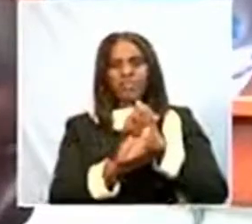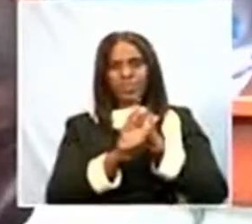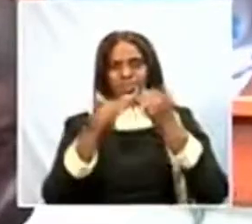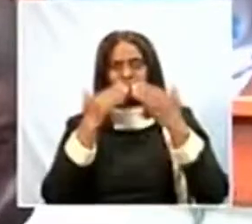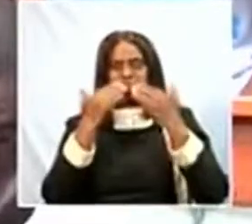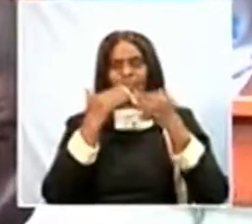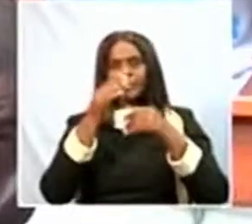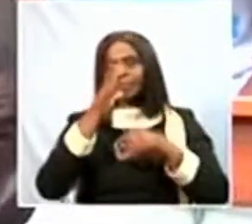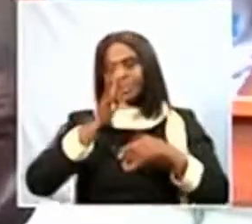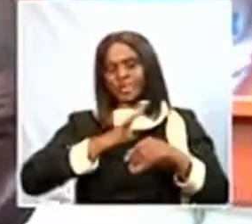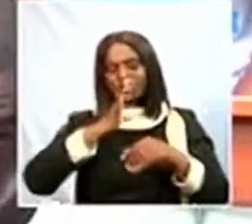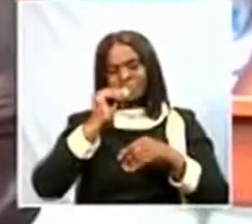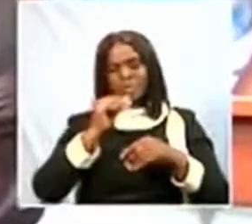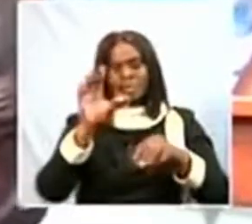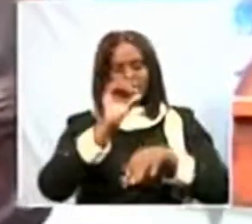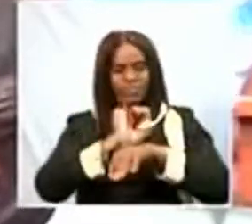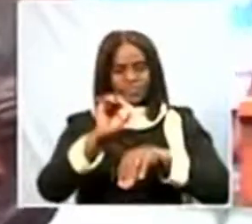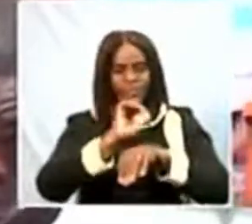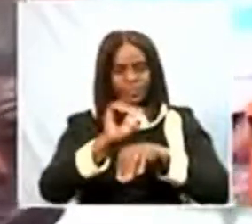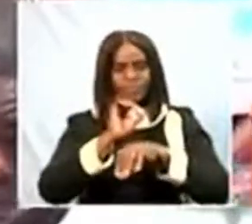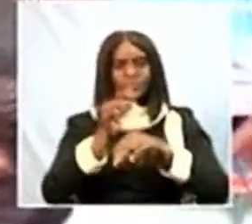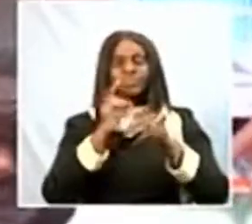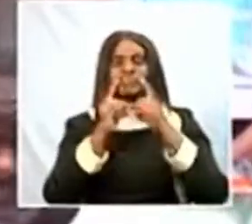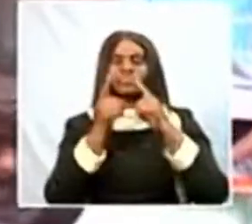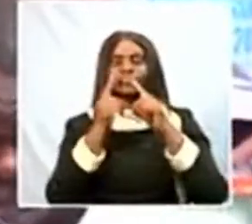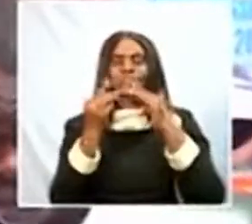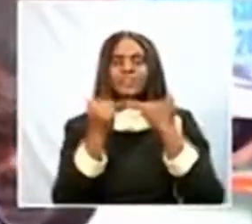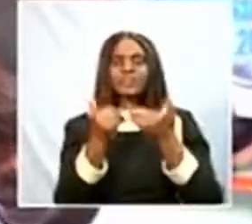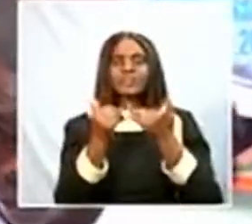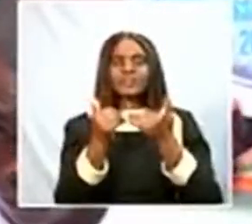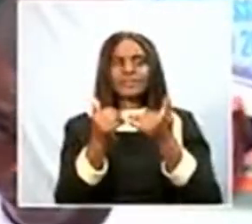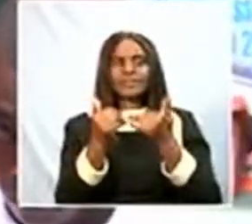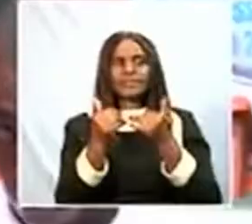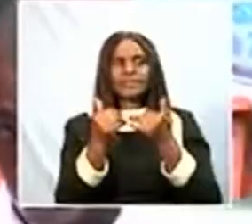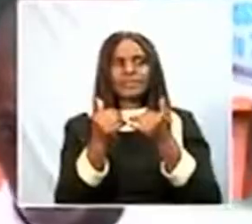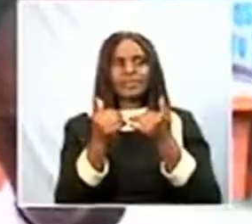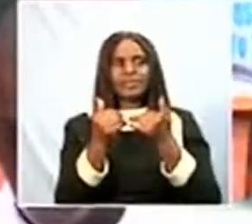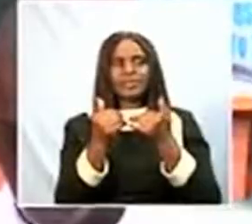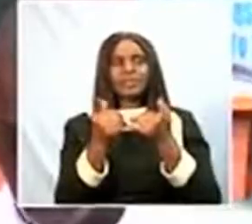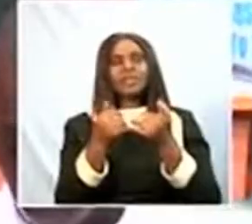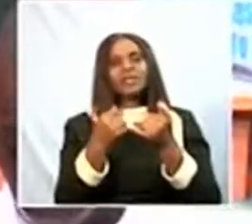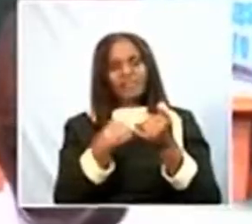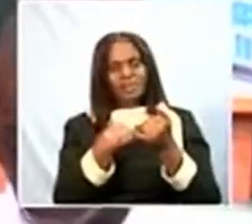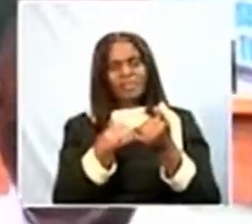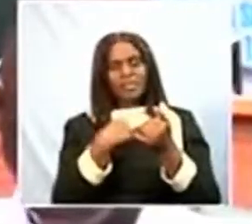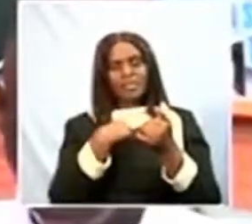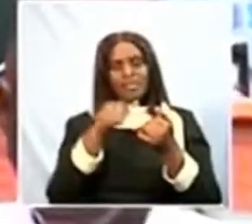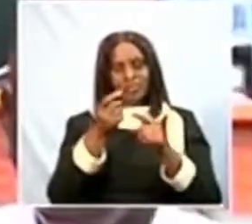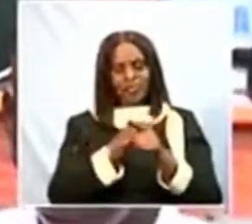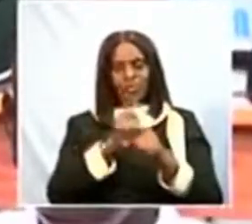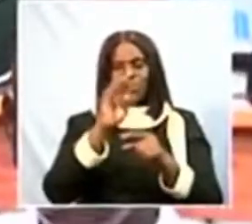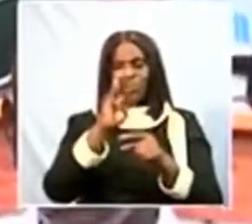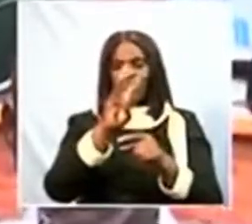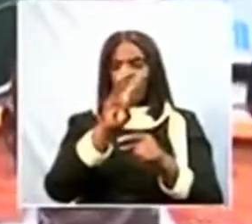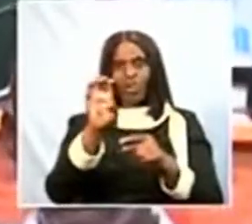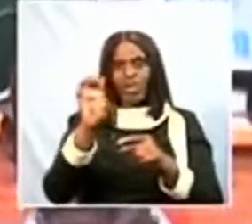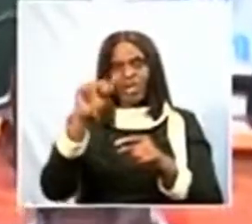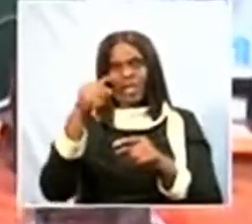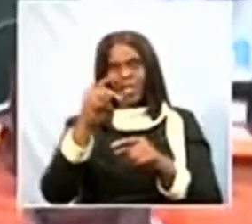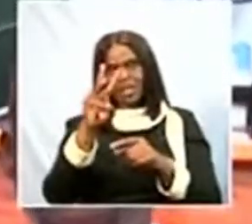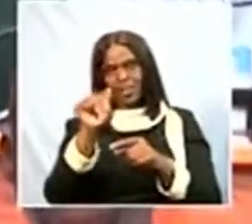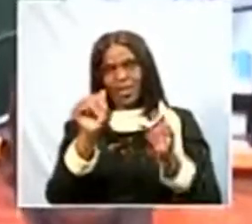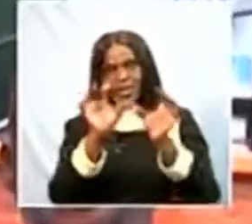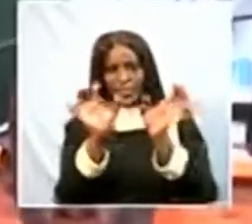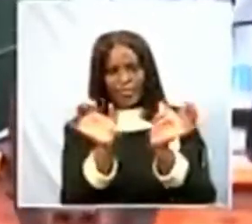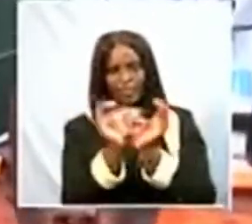Thank you, Madam Speaker, for giving me the privilege to speak. My name is Nathan Kafue, representing Bwengo constituency. Climate